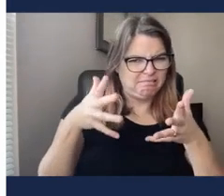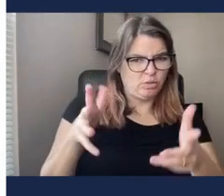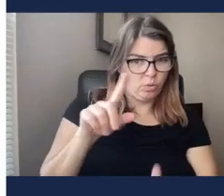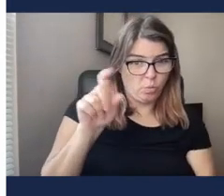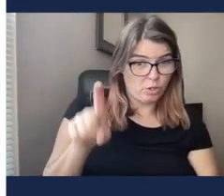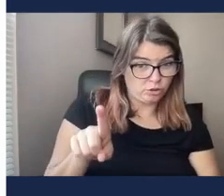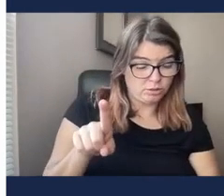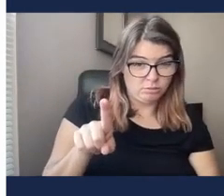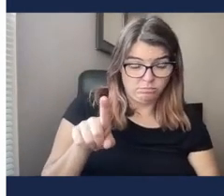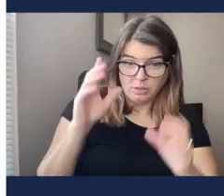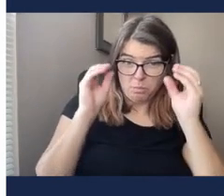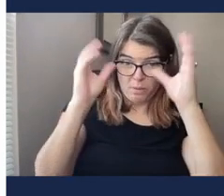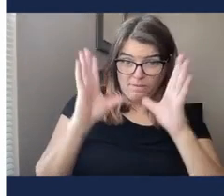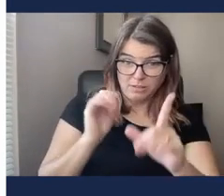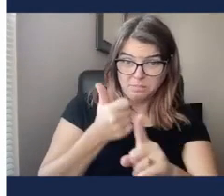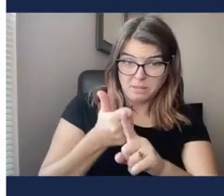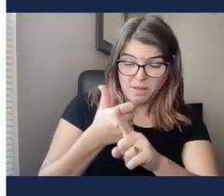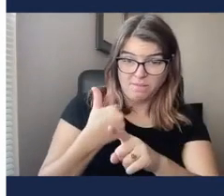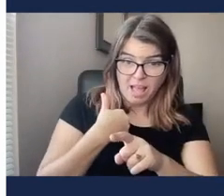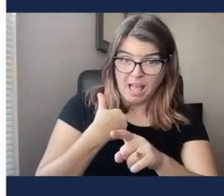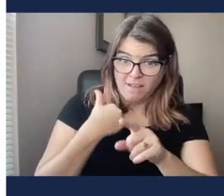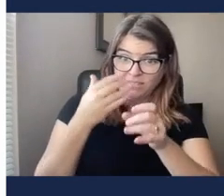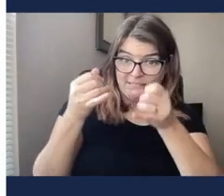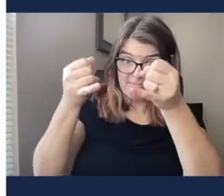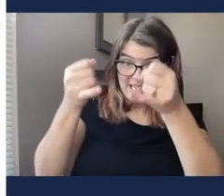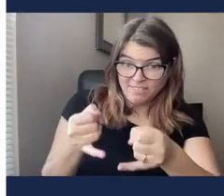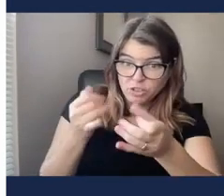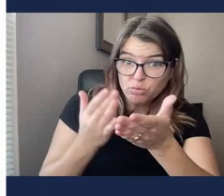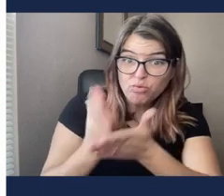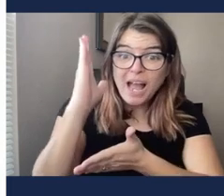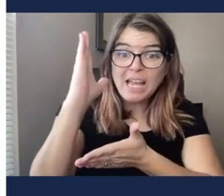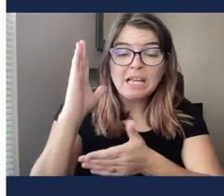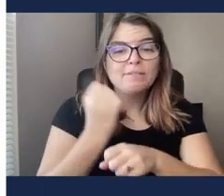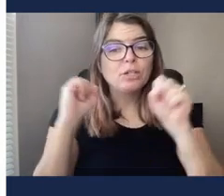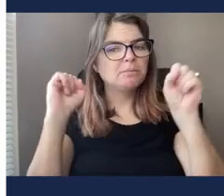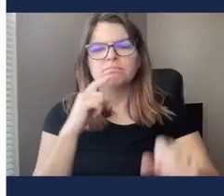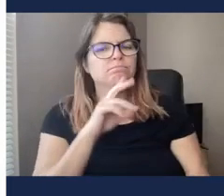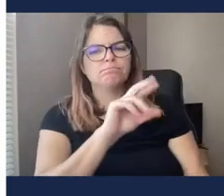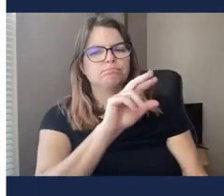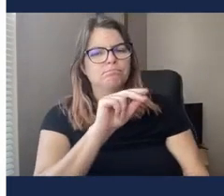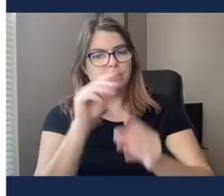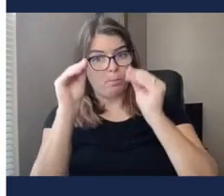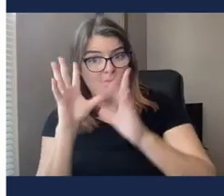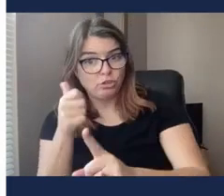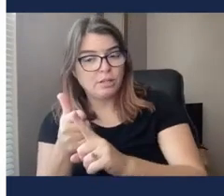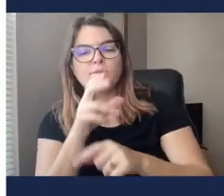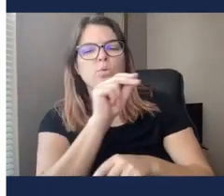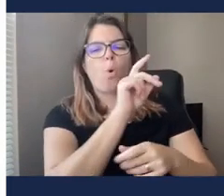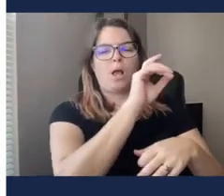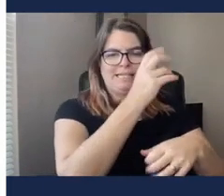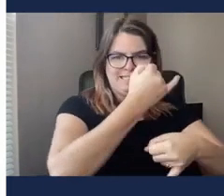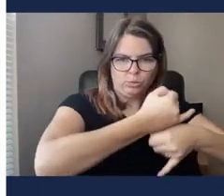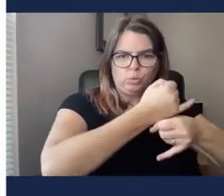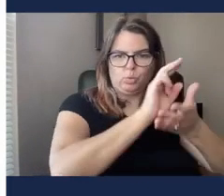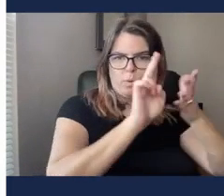professors themselves have individual rights to academic freedom. Some courts have said no, only institutions have academic freedom, while others have